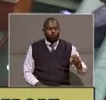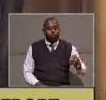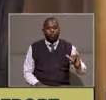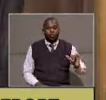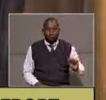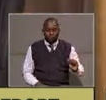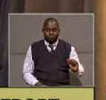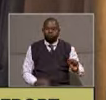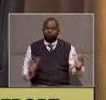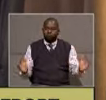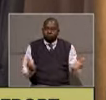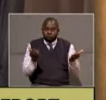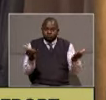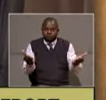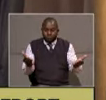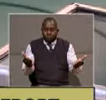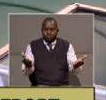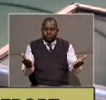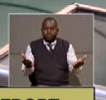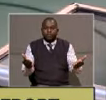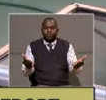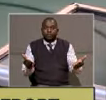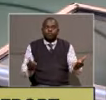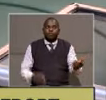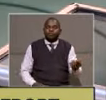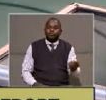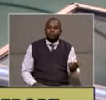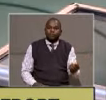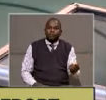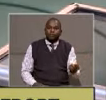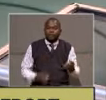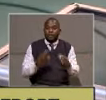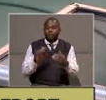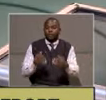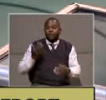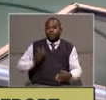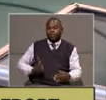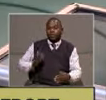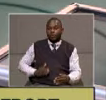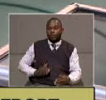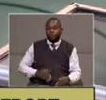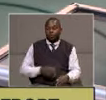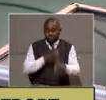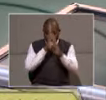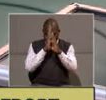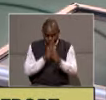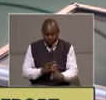Chawa, who presented the minority report. From the conduct of Honorable General Eli